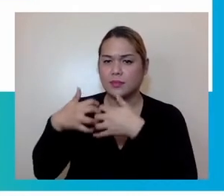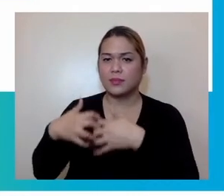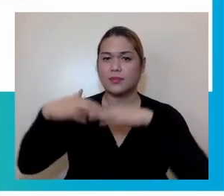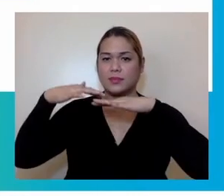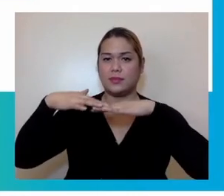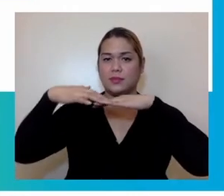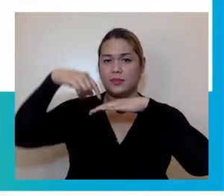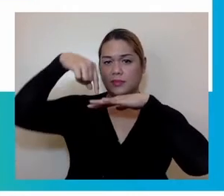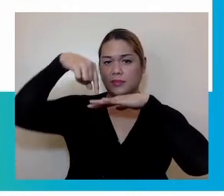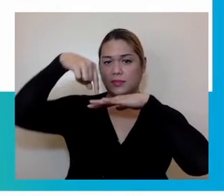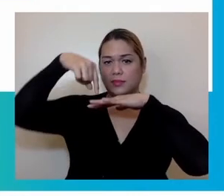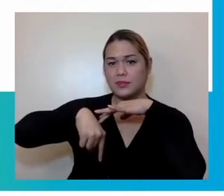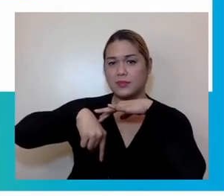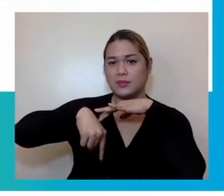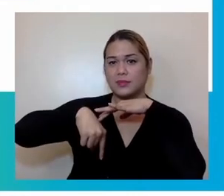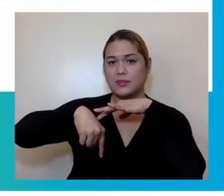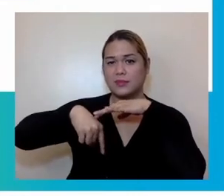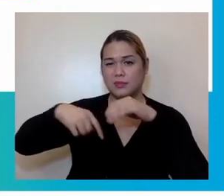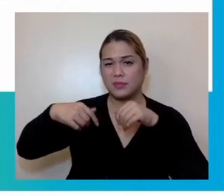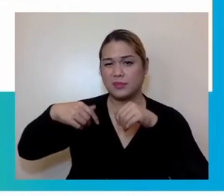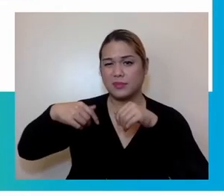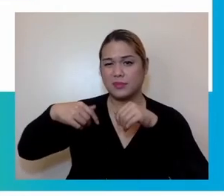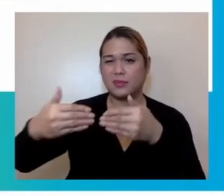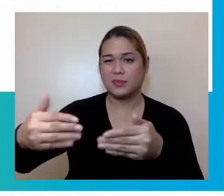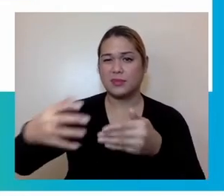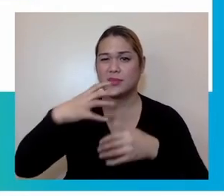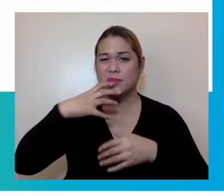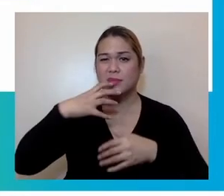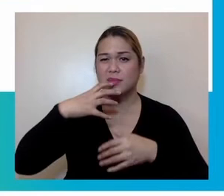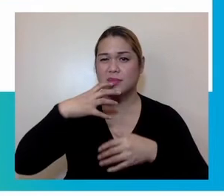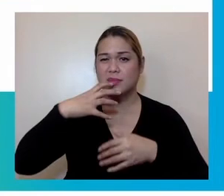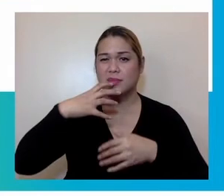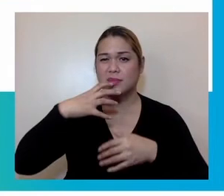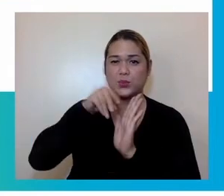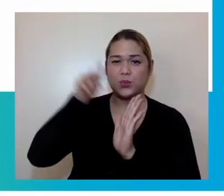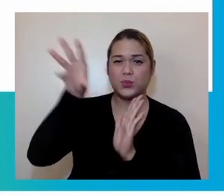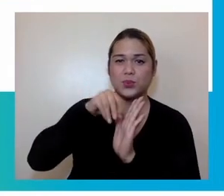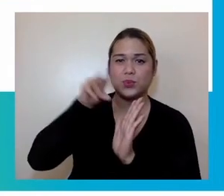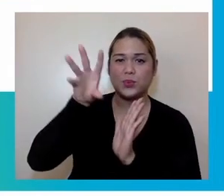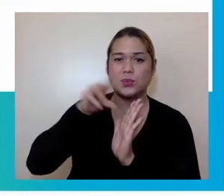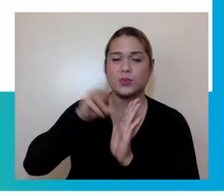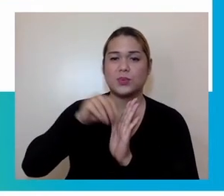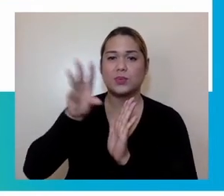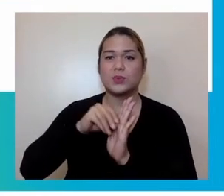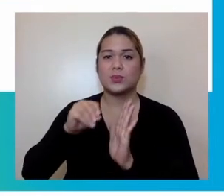would like to speak about ADB and geothermal support in Indonesia.